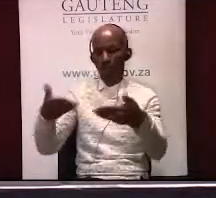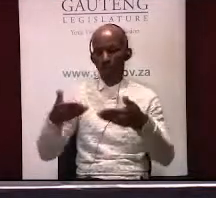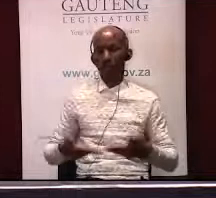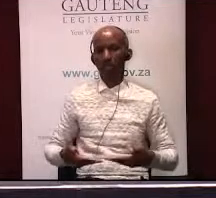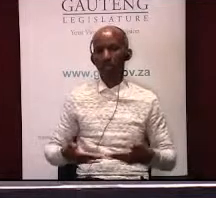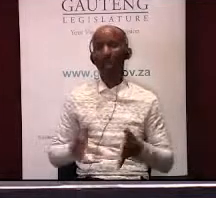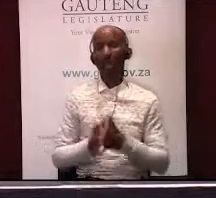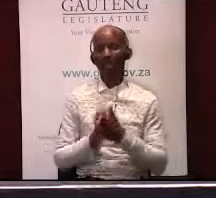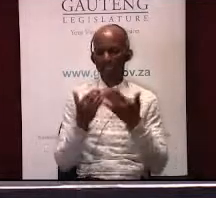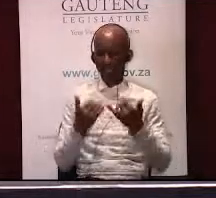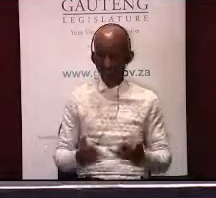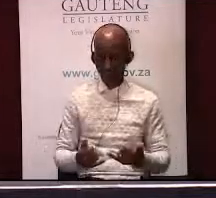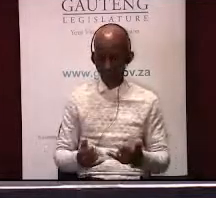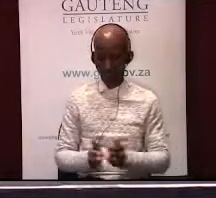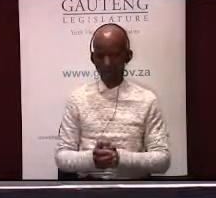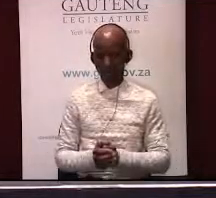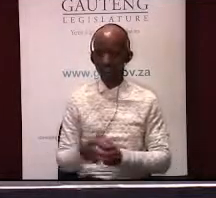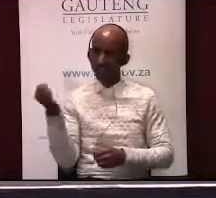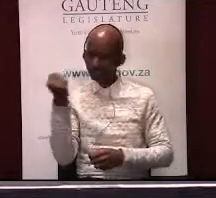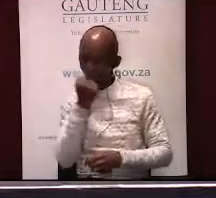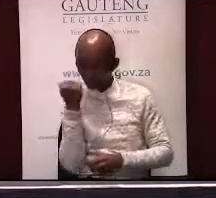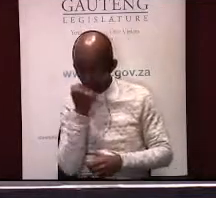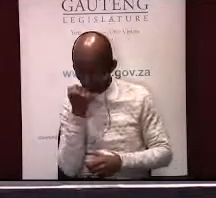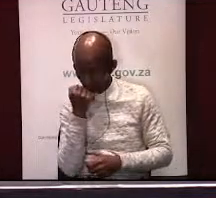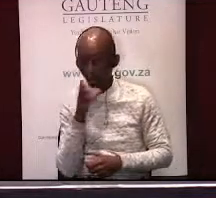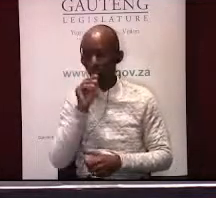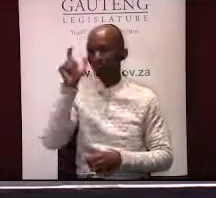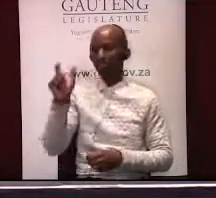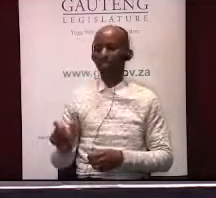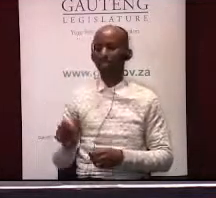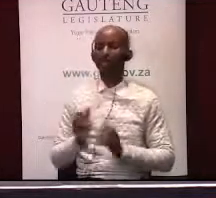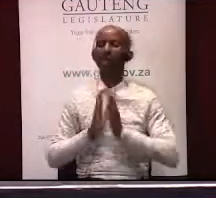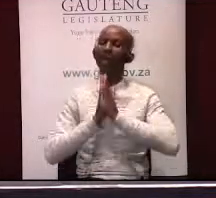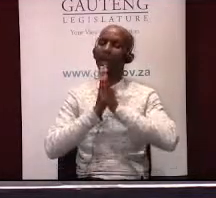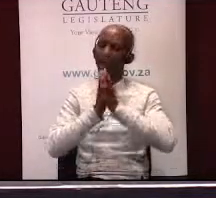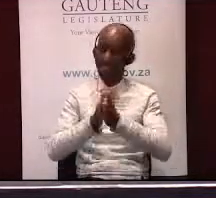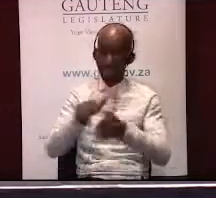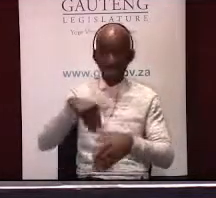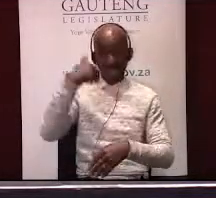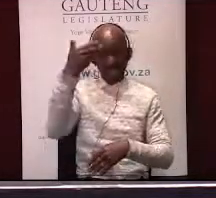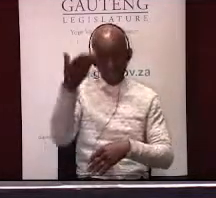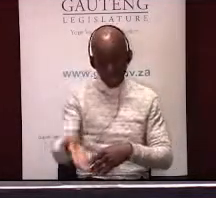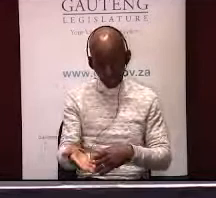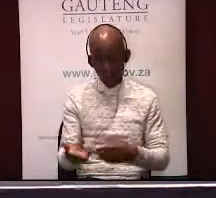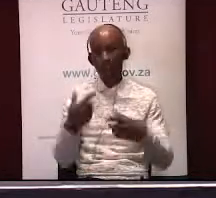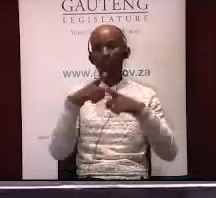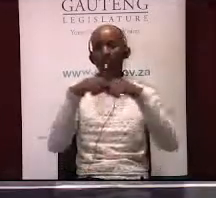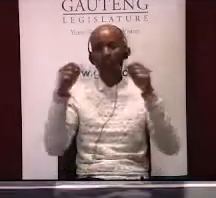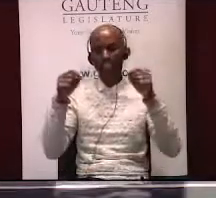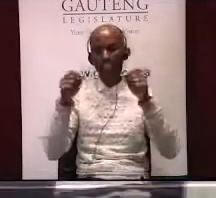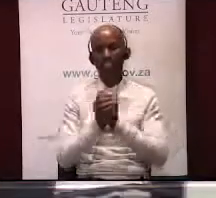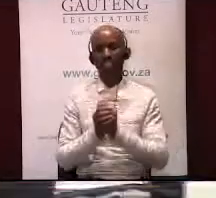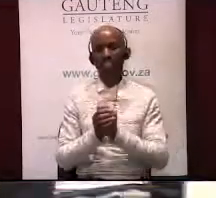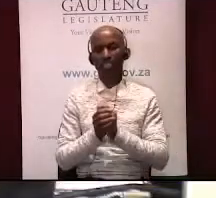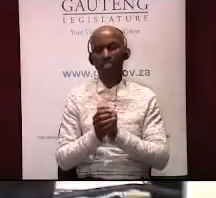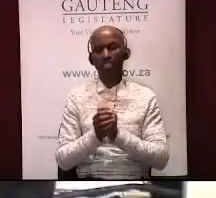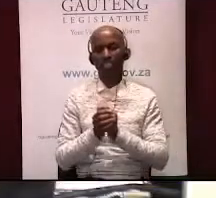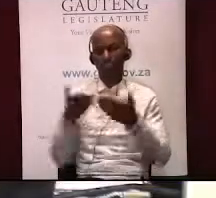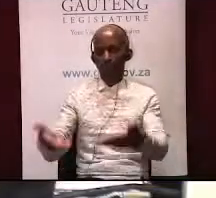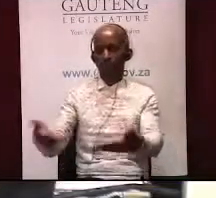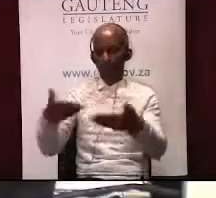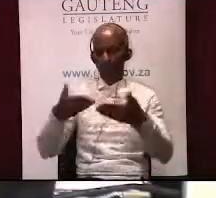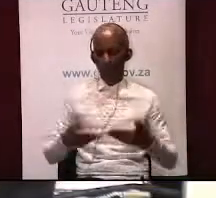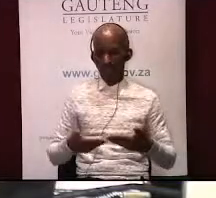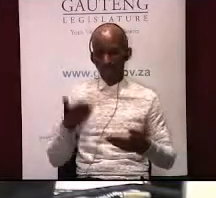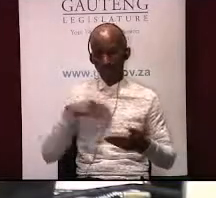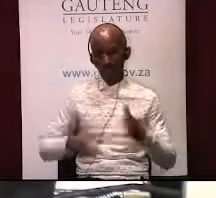And let me tender an apology for the Speaker. She requested that after she has done her welcoming remarks, she would like